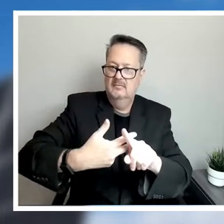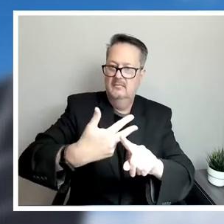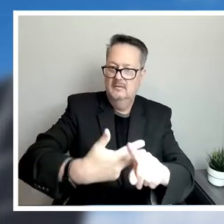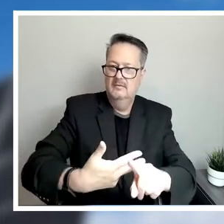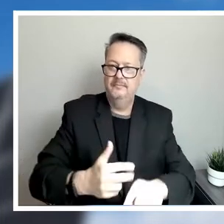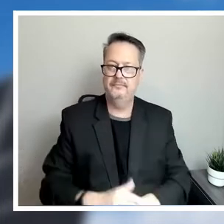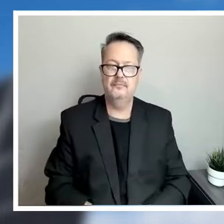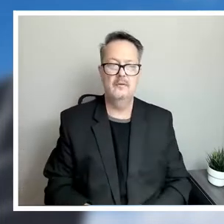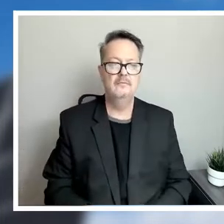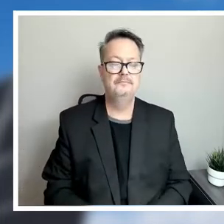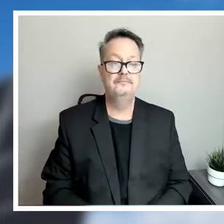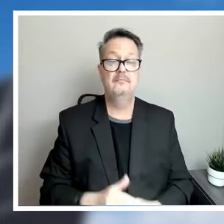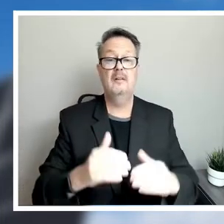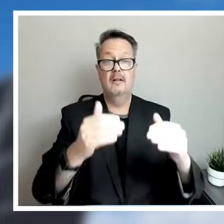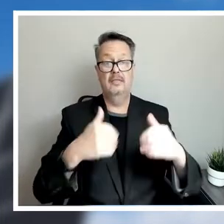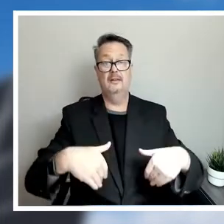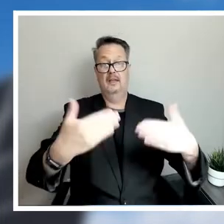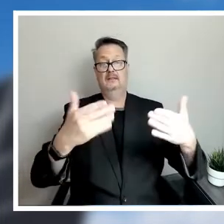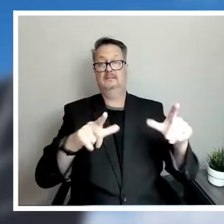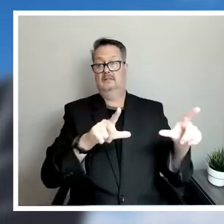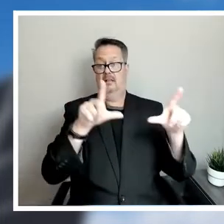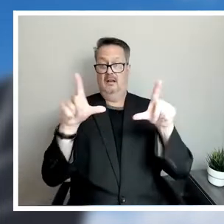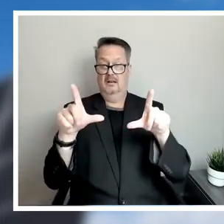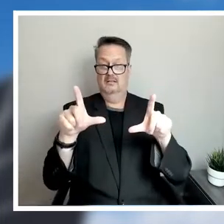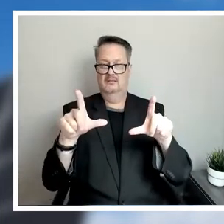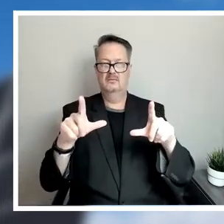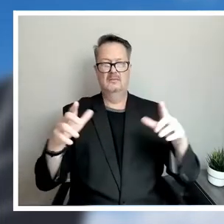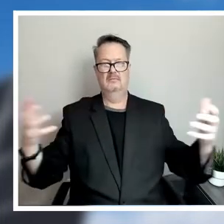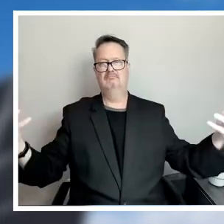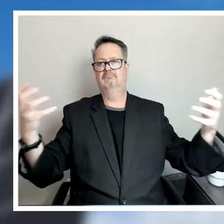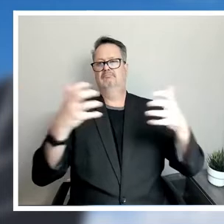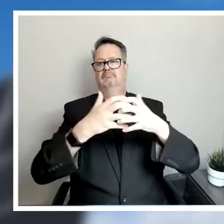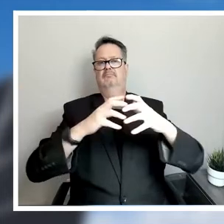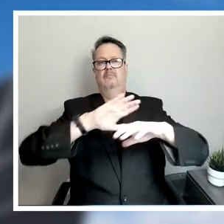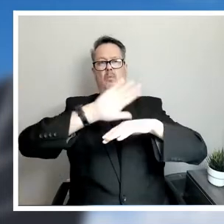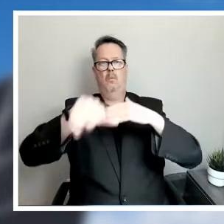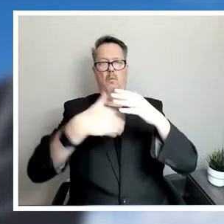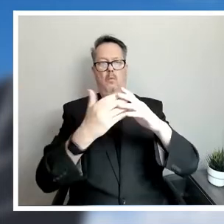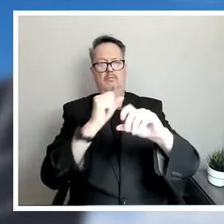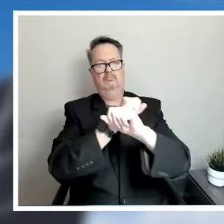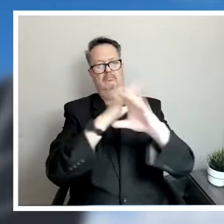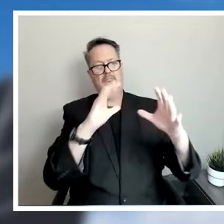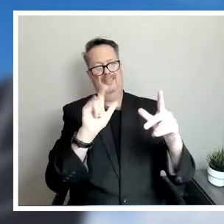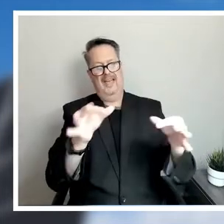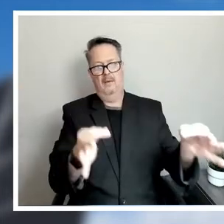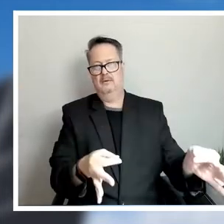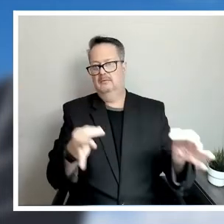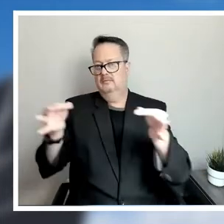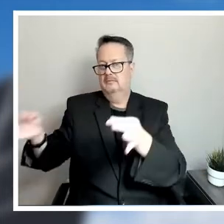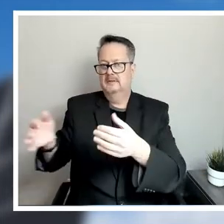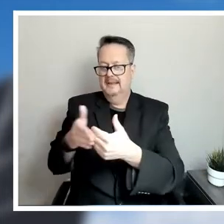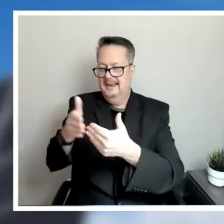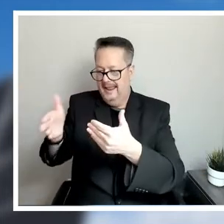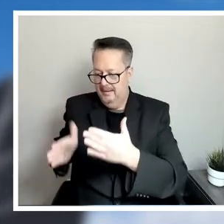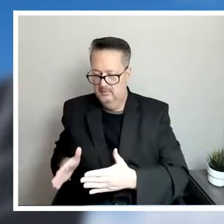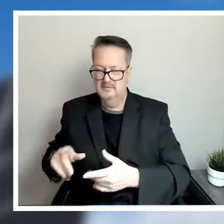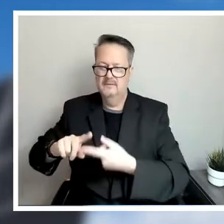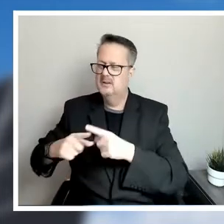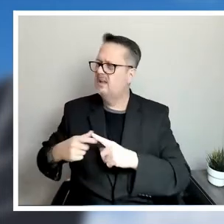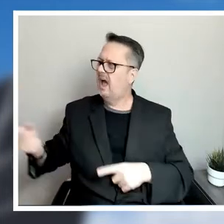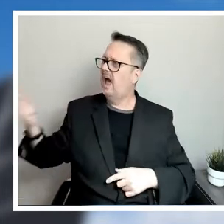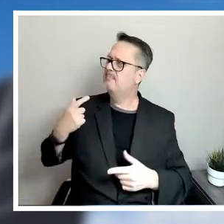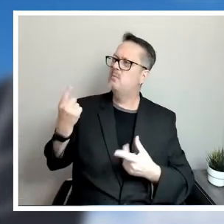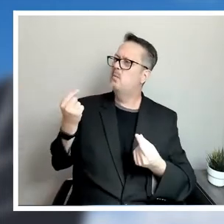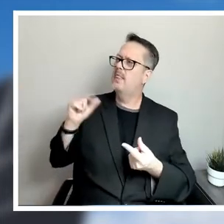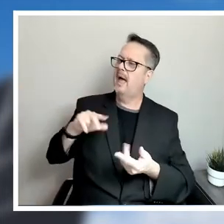And so this next slide is where we kind of all put it all together, and this is the slide that you would take home to your neighbors and friends when they ask, hey, what does this really mean to